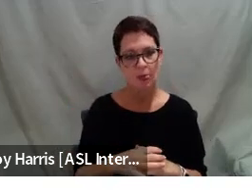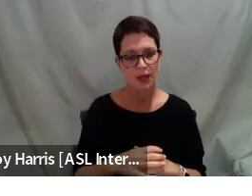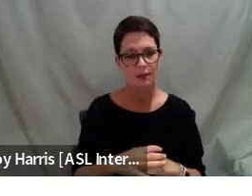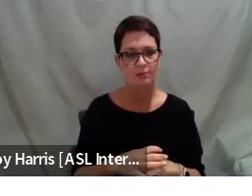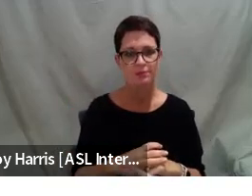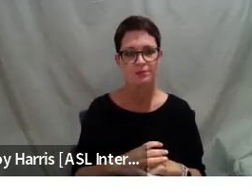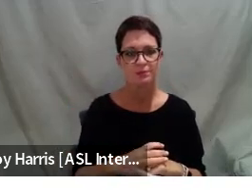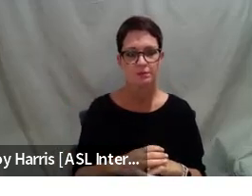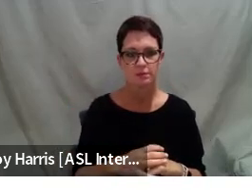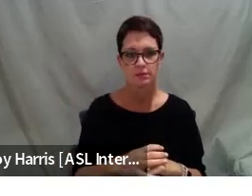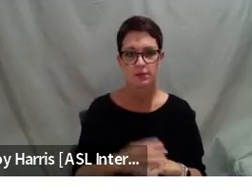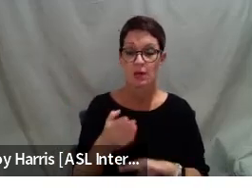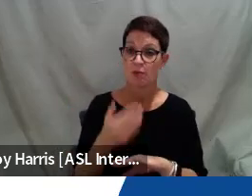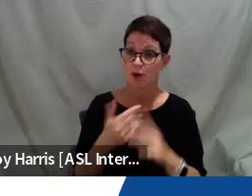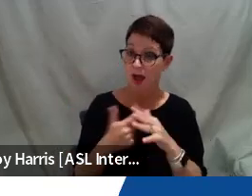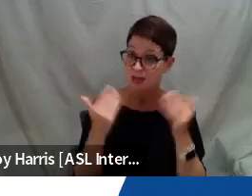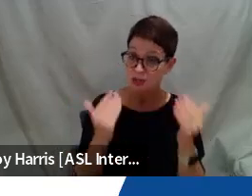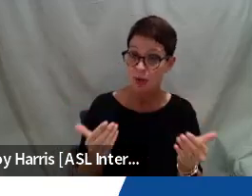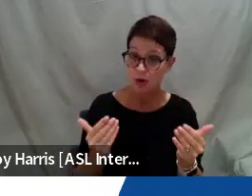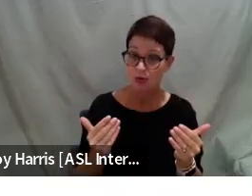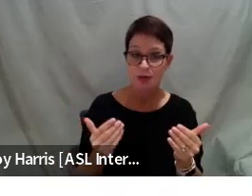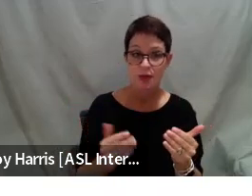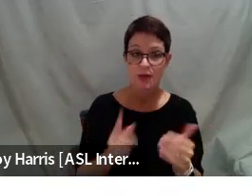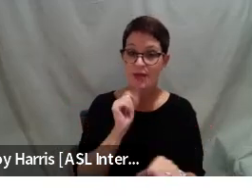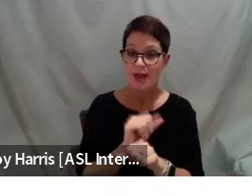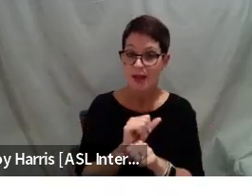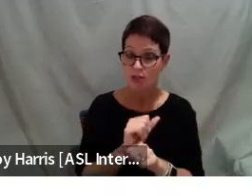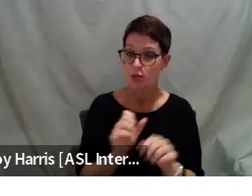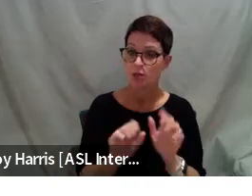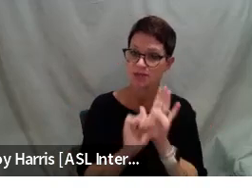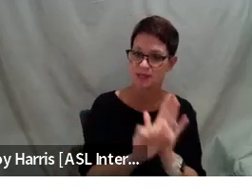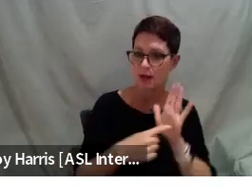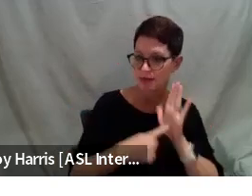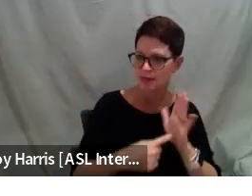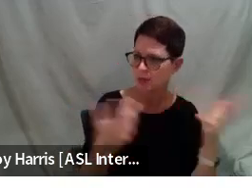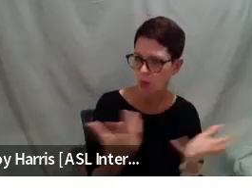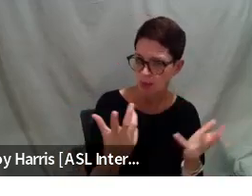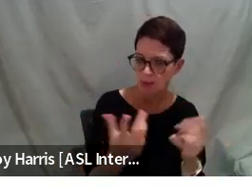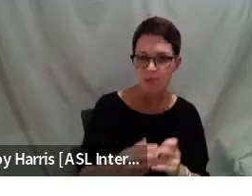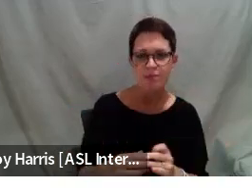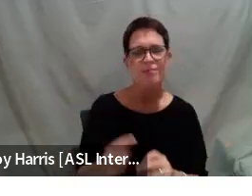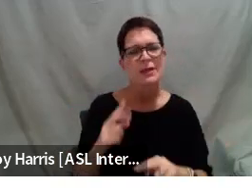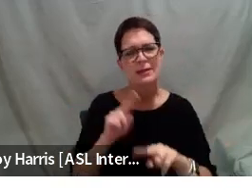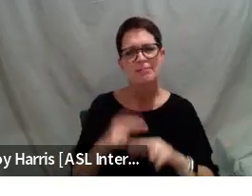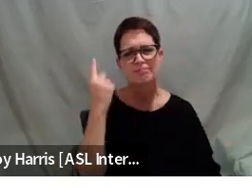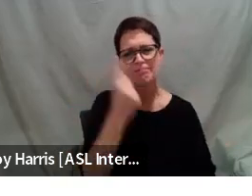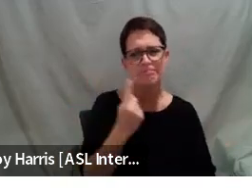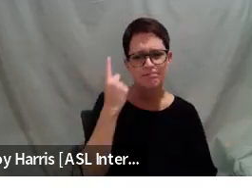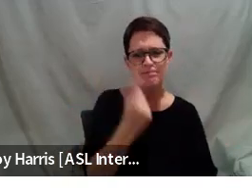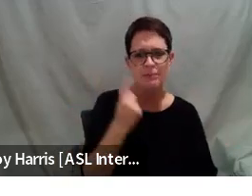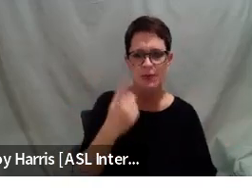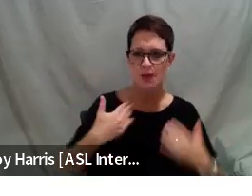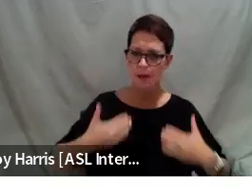So before I actually get started on the actual signs and symptoms, I just want you to think about the